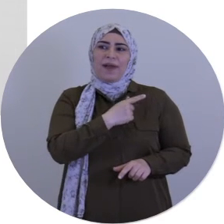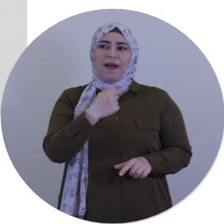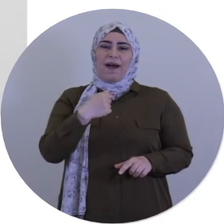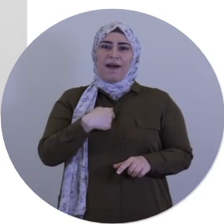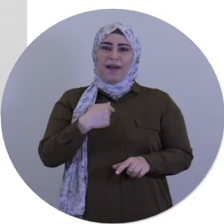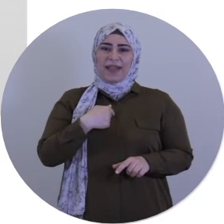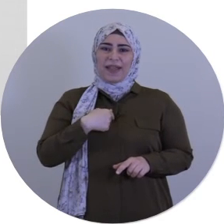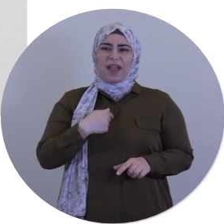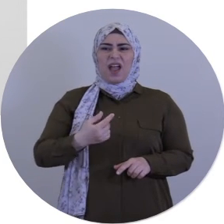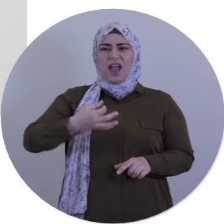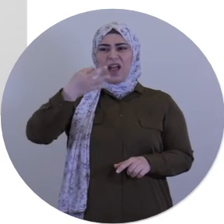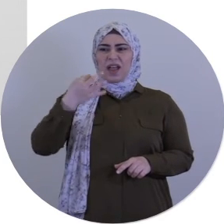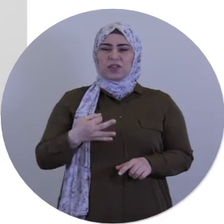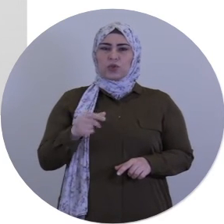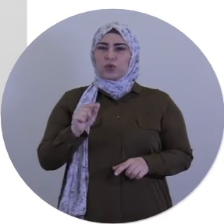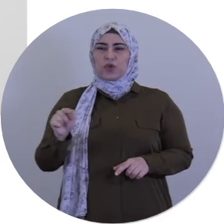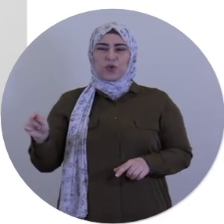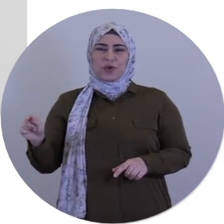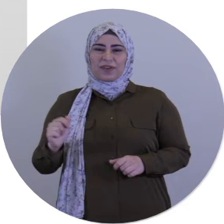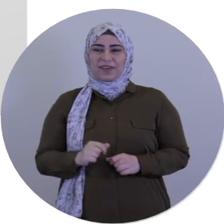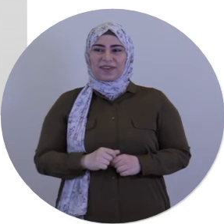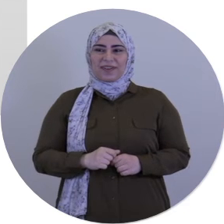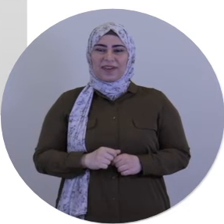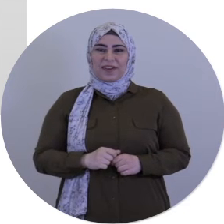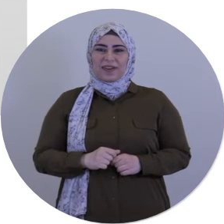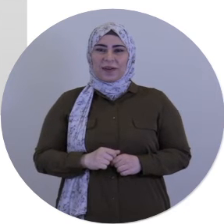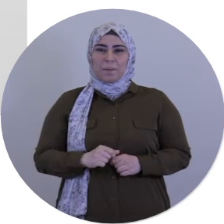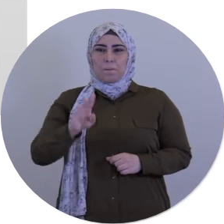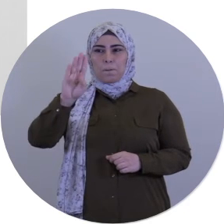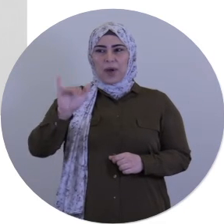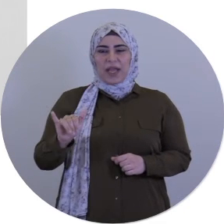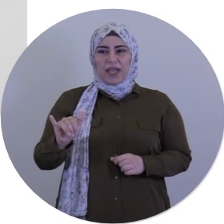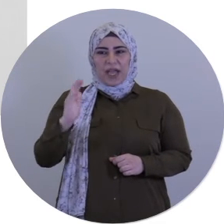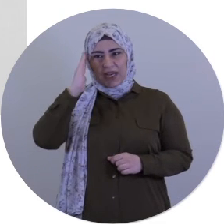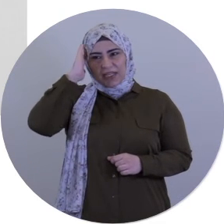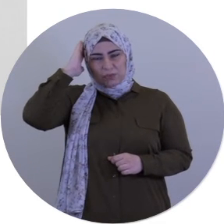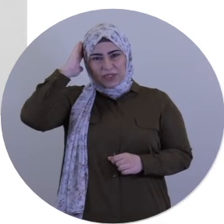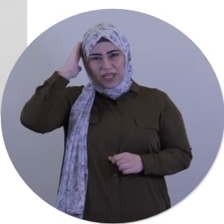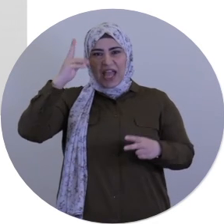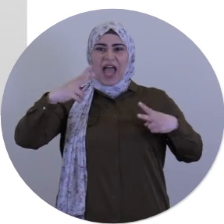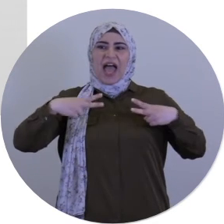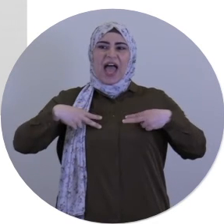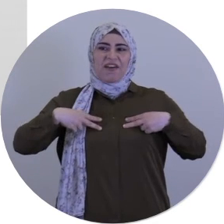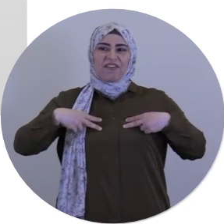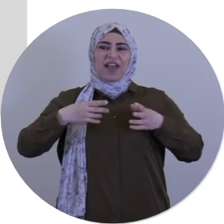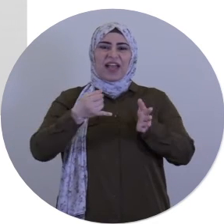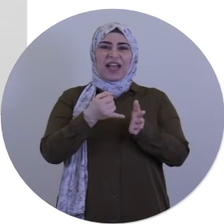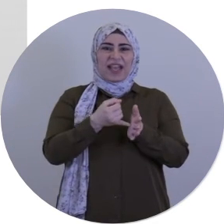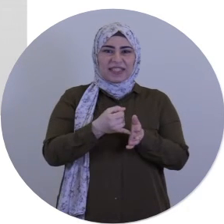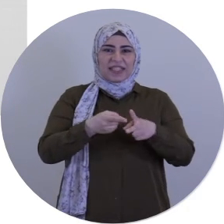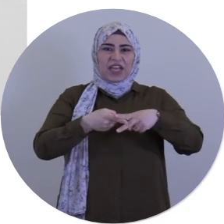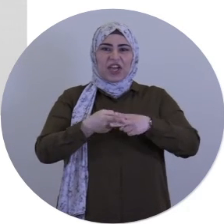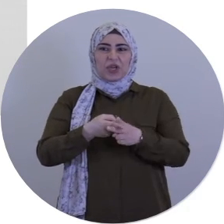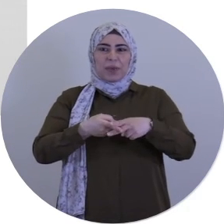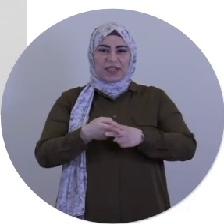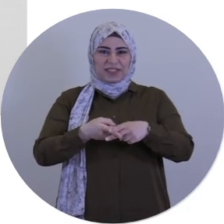to, by a computer expert. What was your answer? Let's check it. I had to have it repaired.